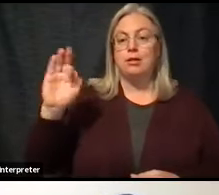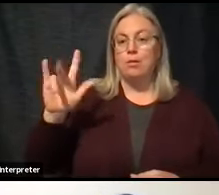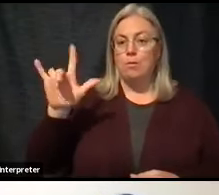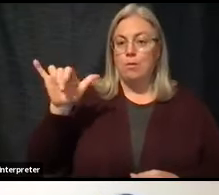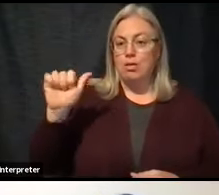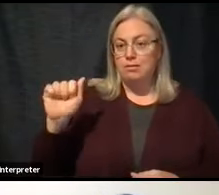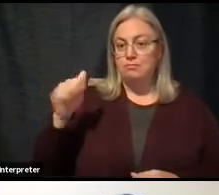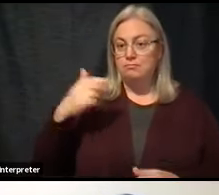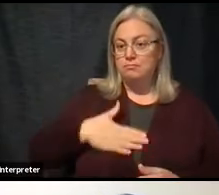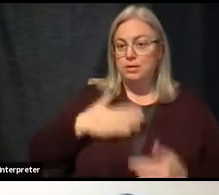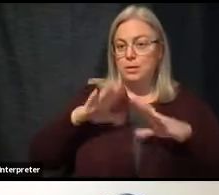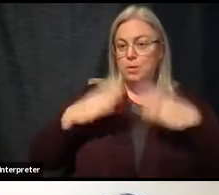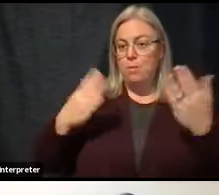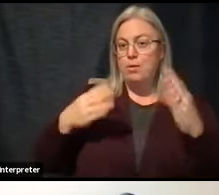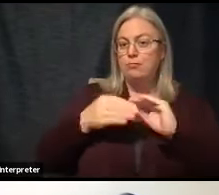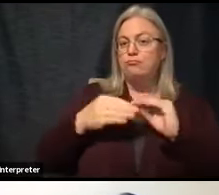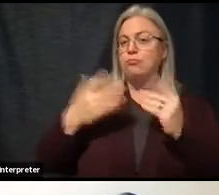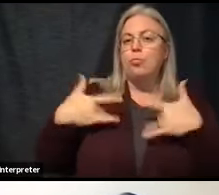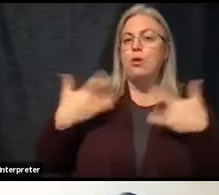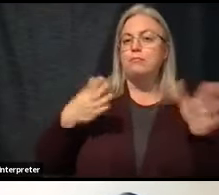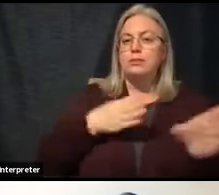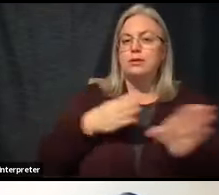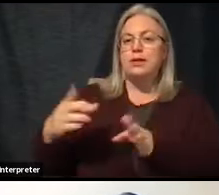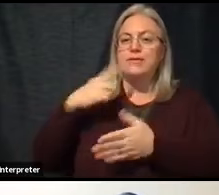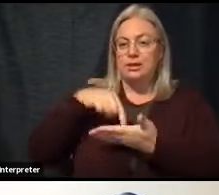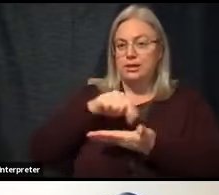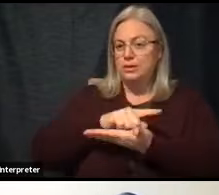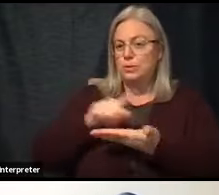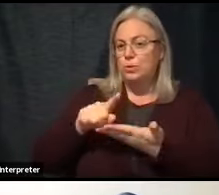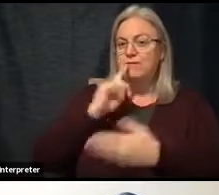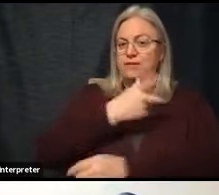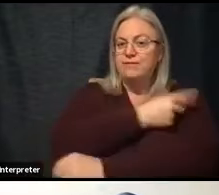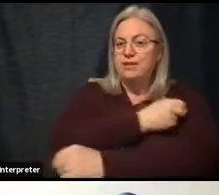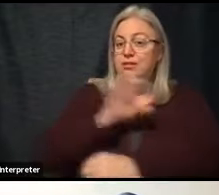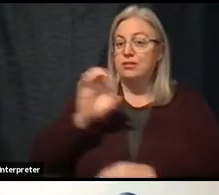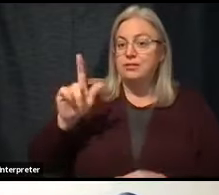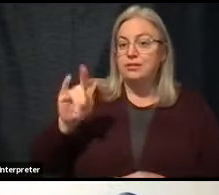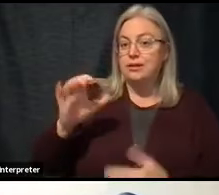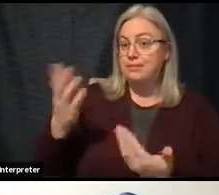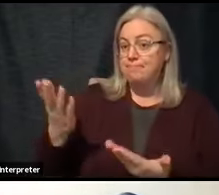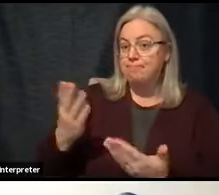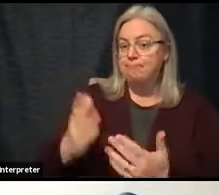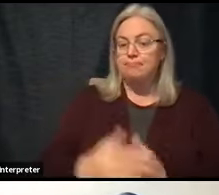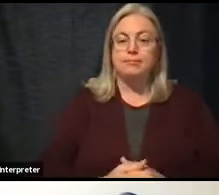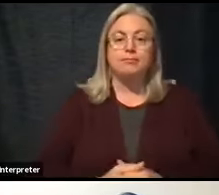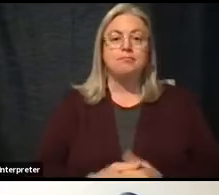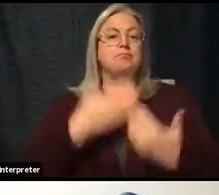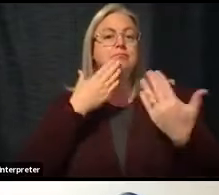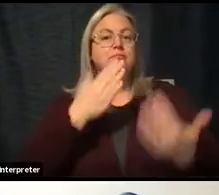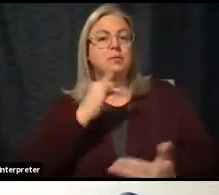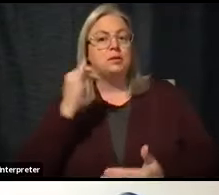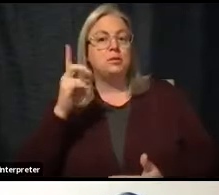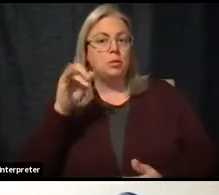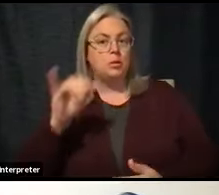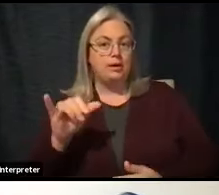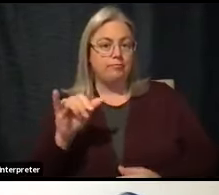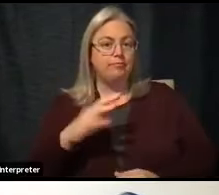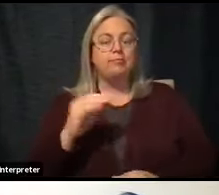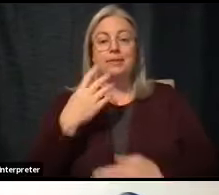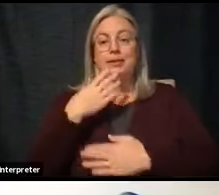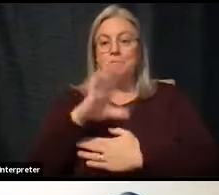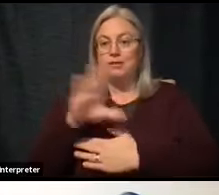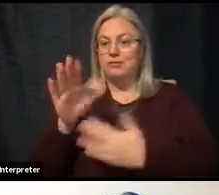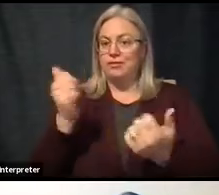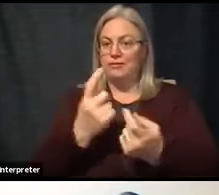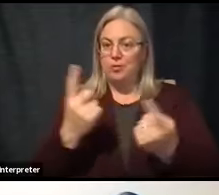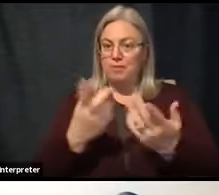please start by telling us what the plans are for the week at the vaccination clinics. Thank you, Jody, and good afternoon,